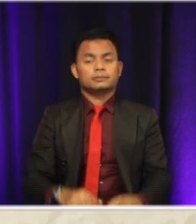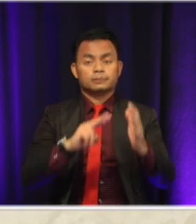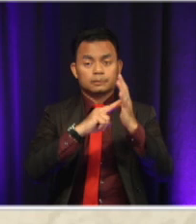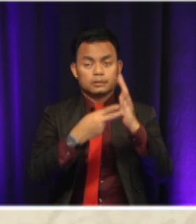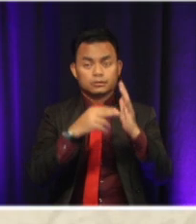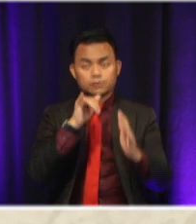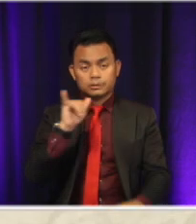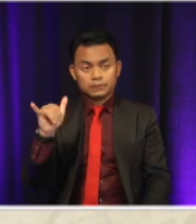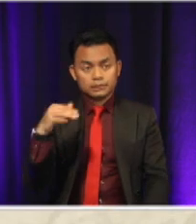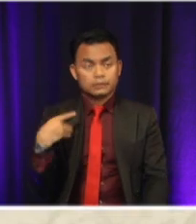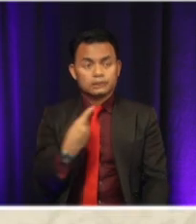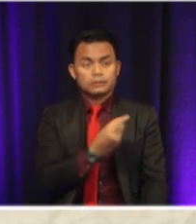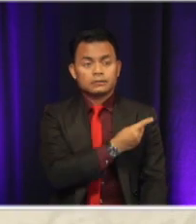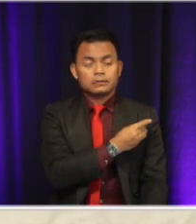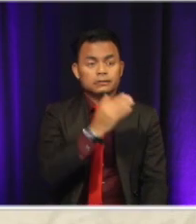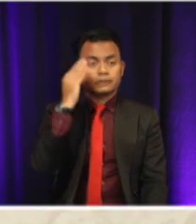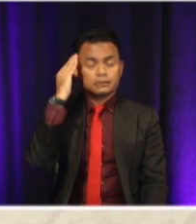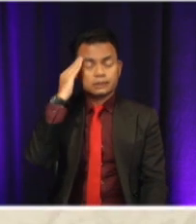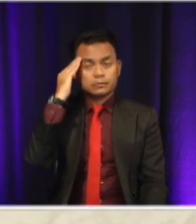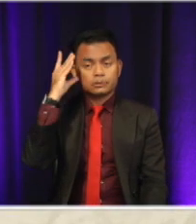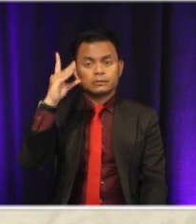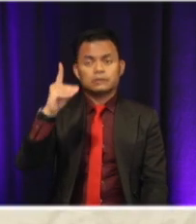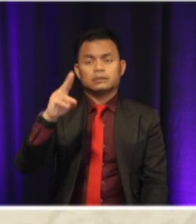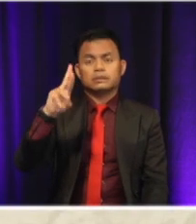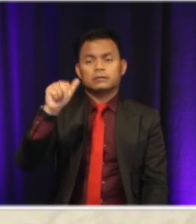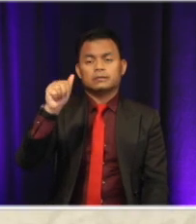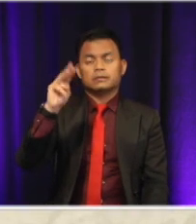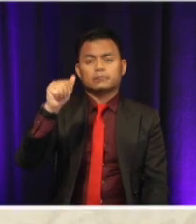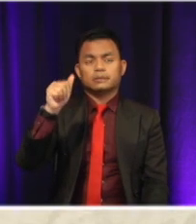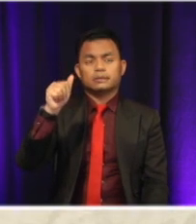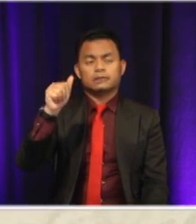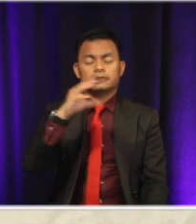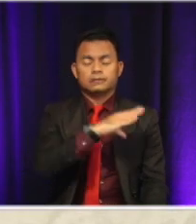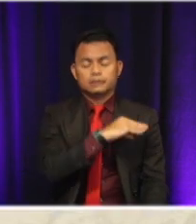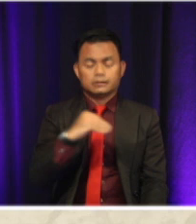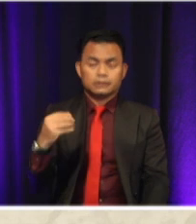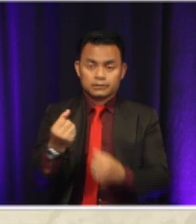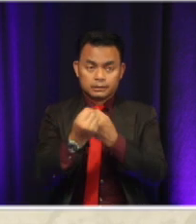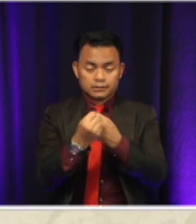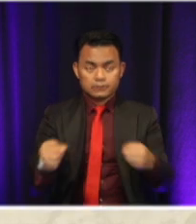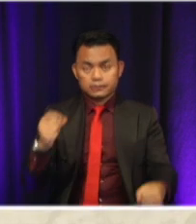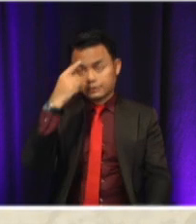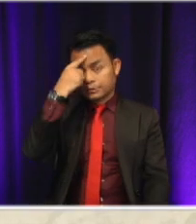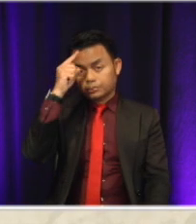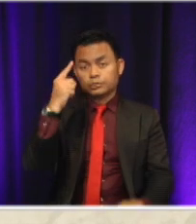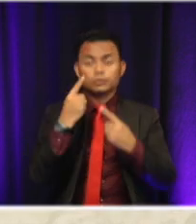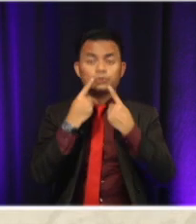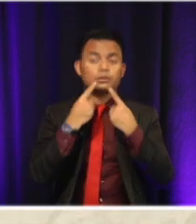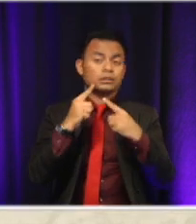thoroughly know the drama and you are prepared to answer a given task